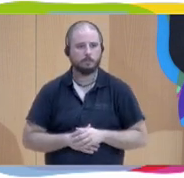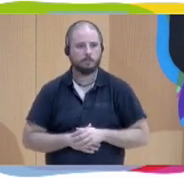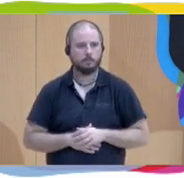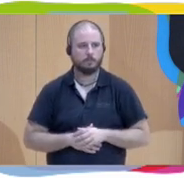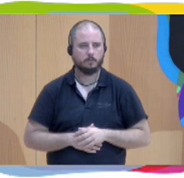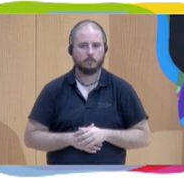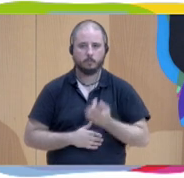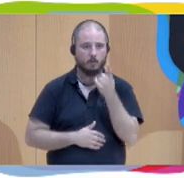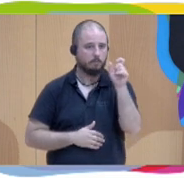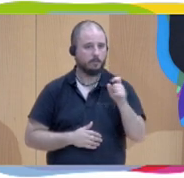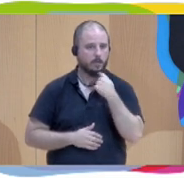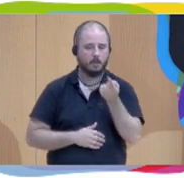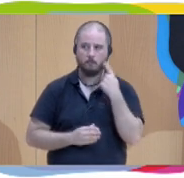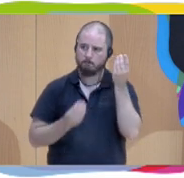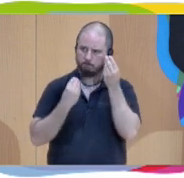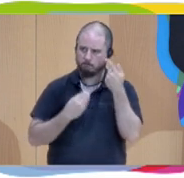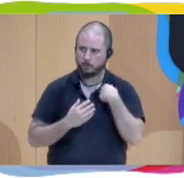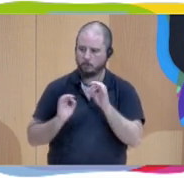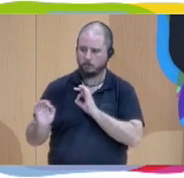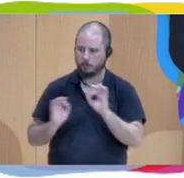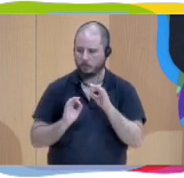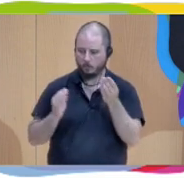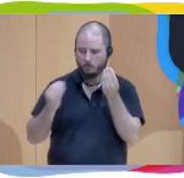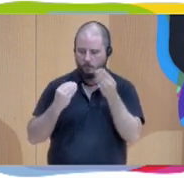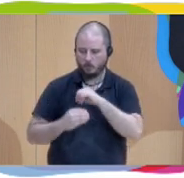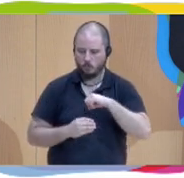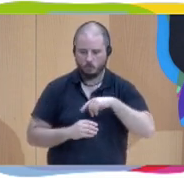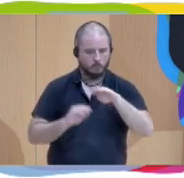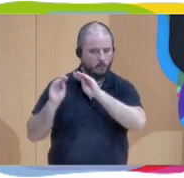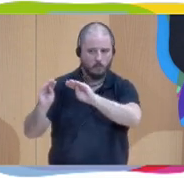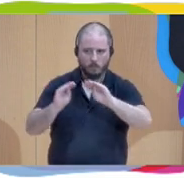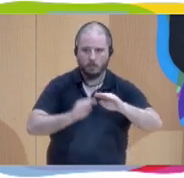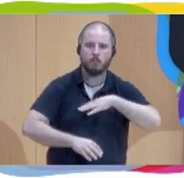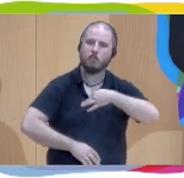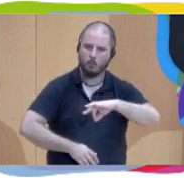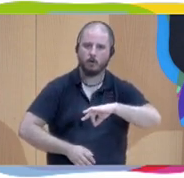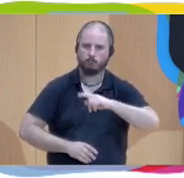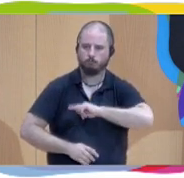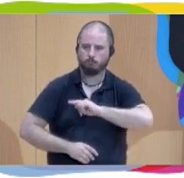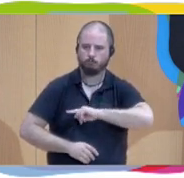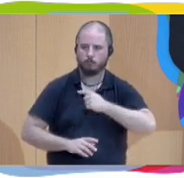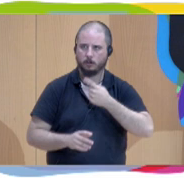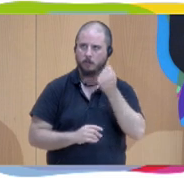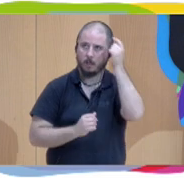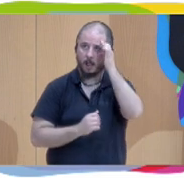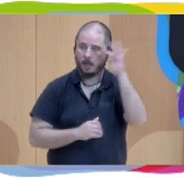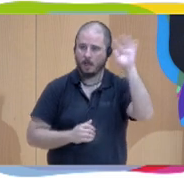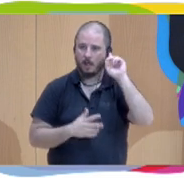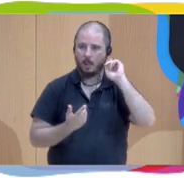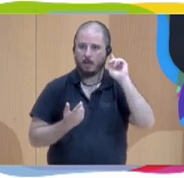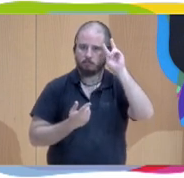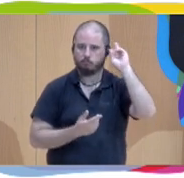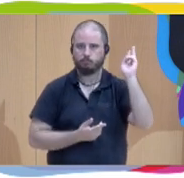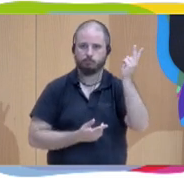training myself and others. This training is helping me to change my beliefs and transform myself so that my